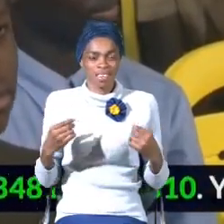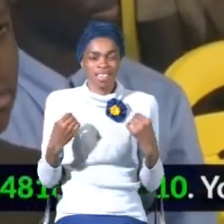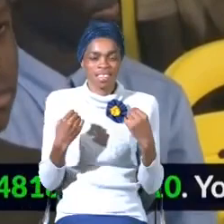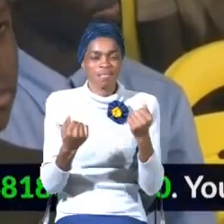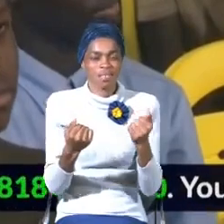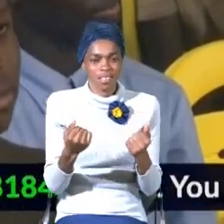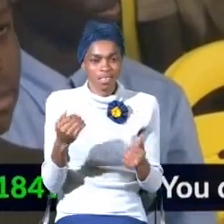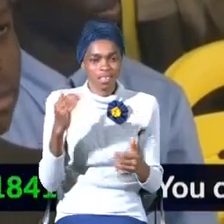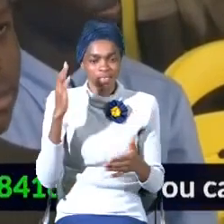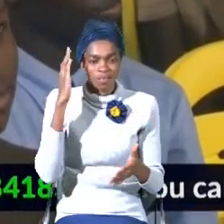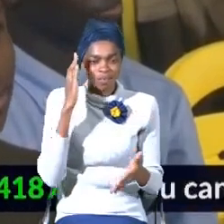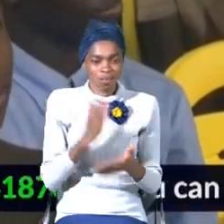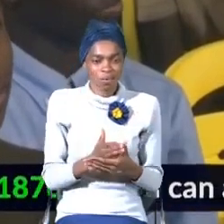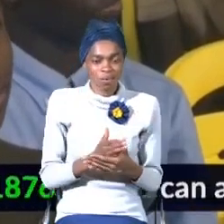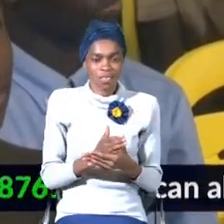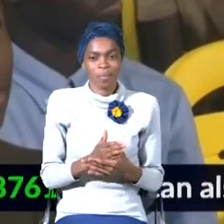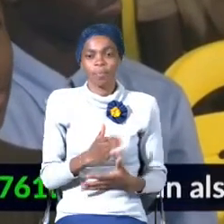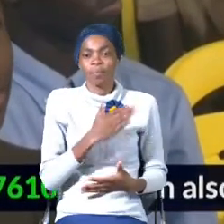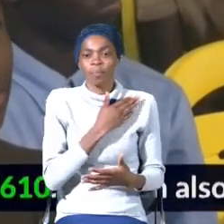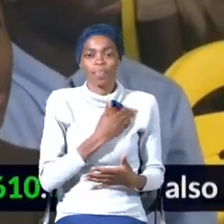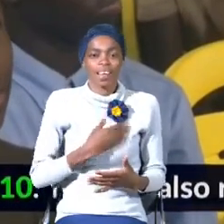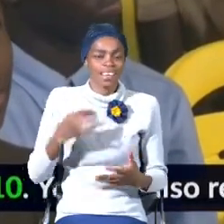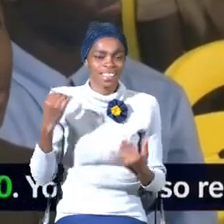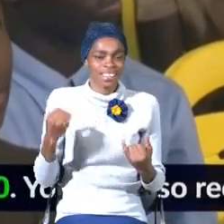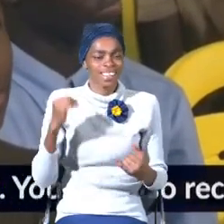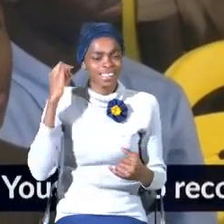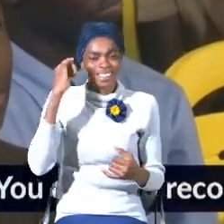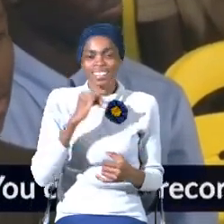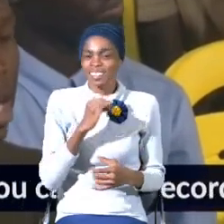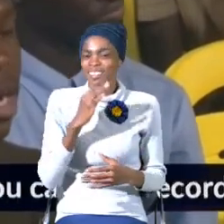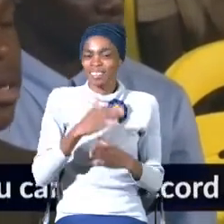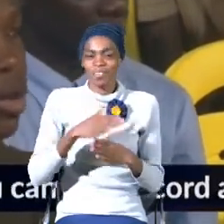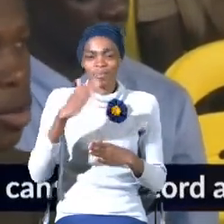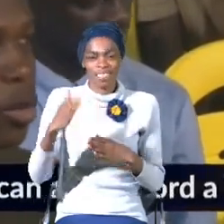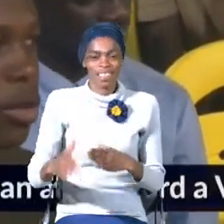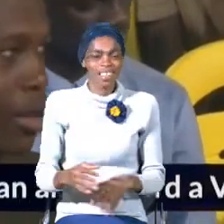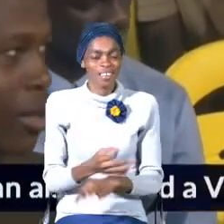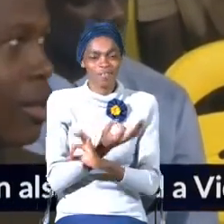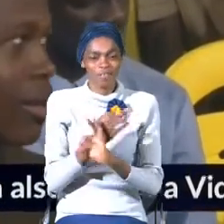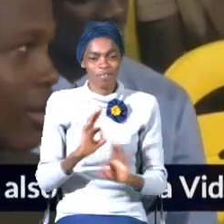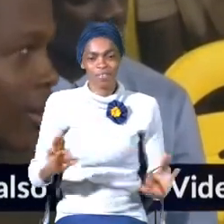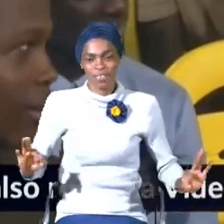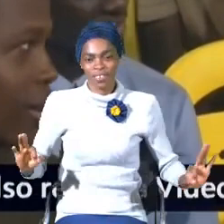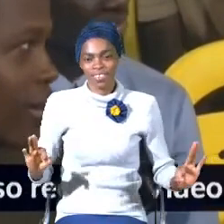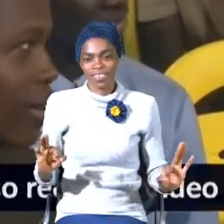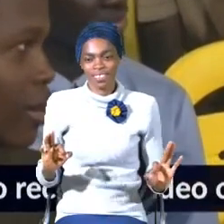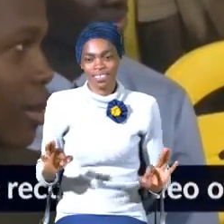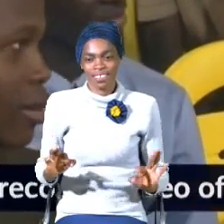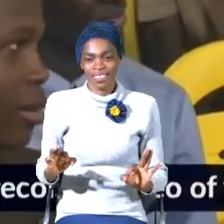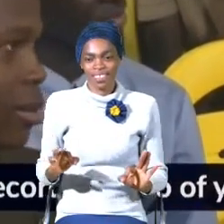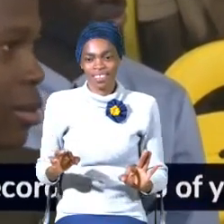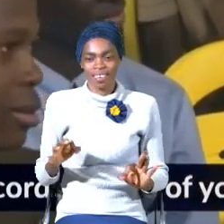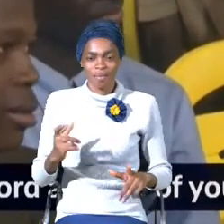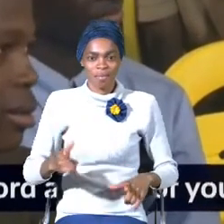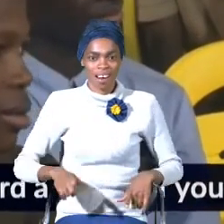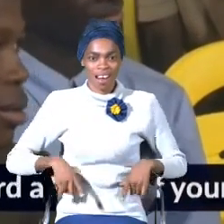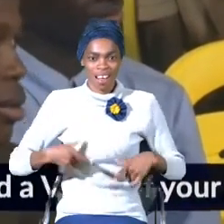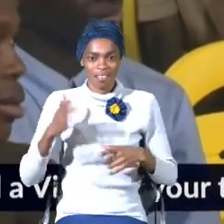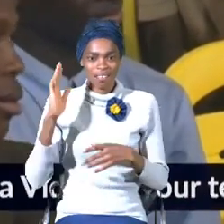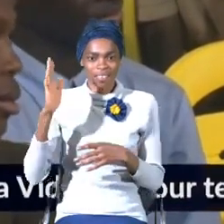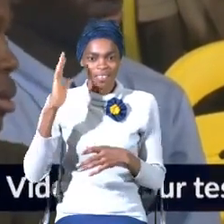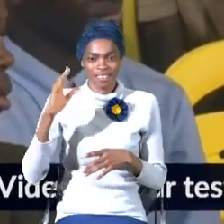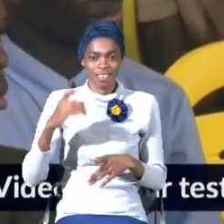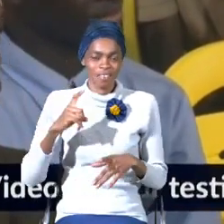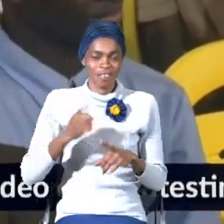and now he is completely free. Praise the Lord. We take another live testimony all the way from the United States